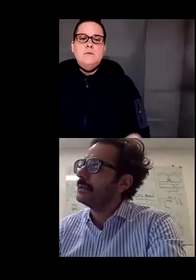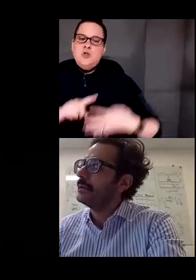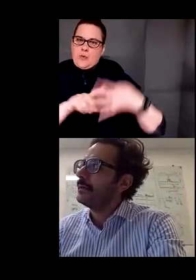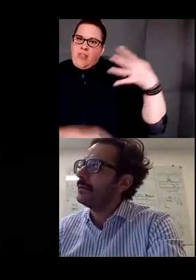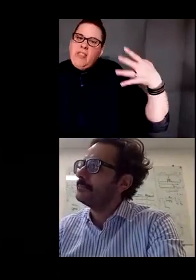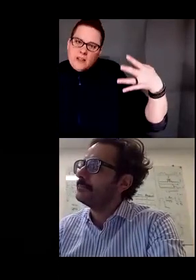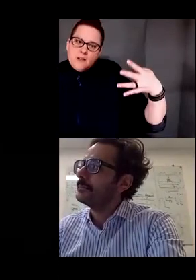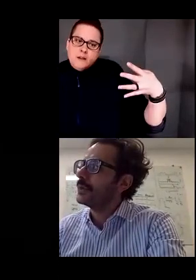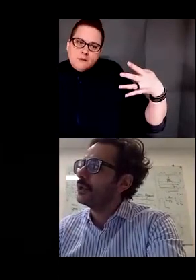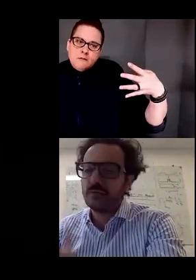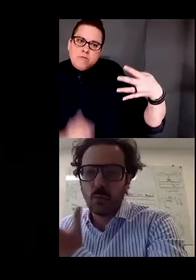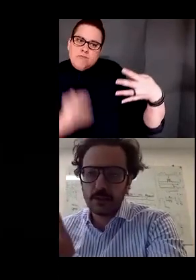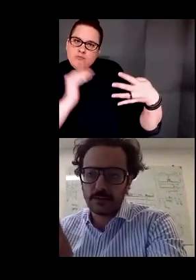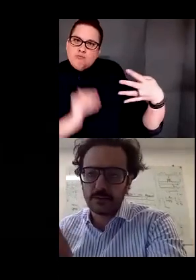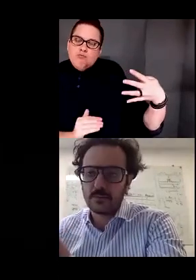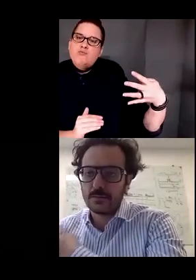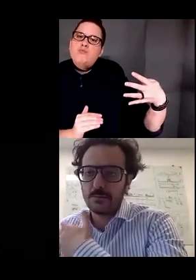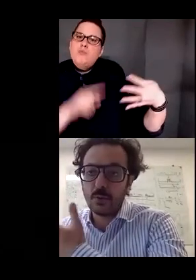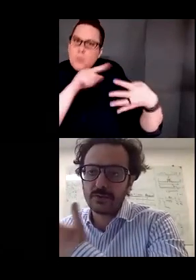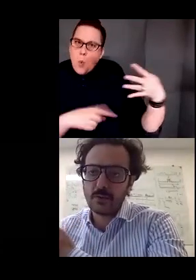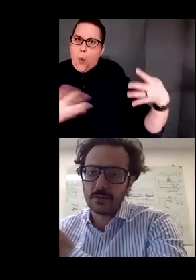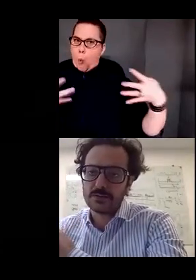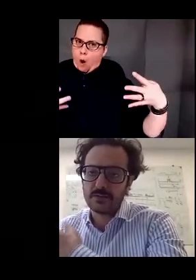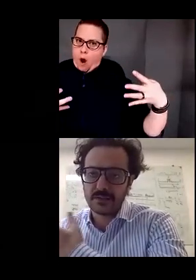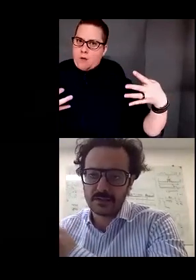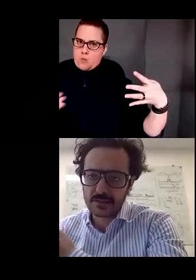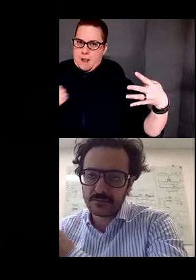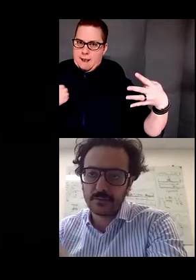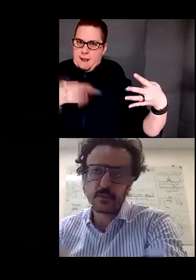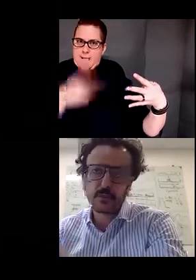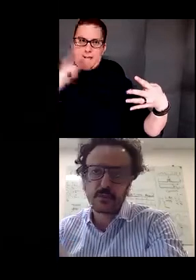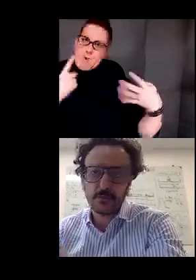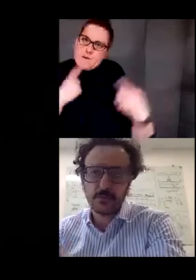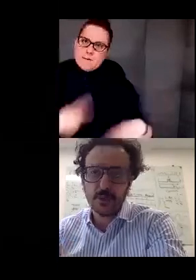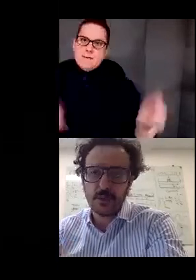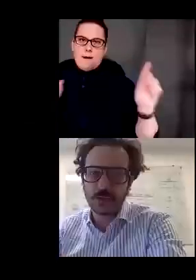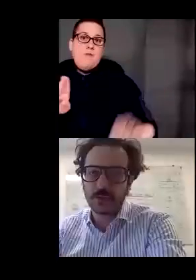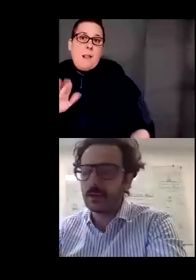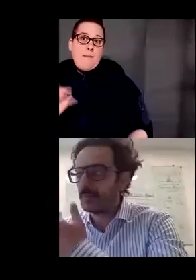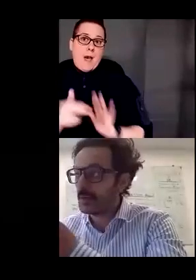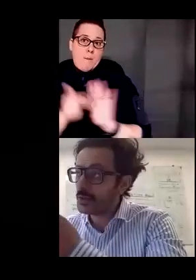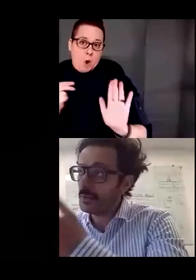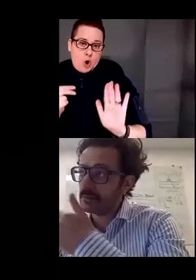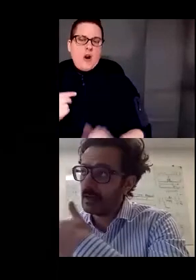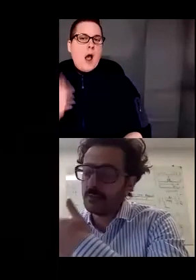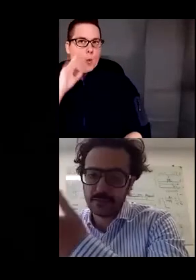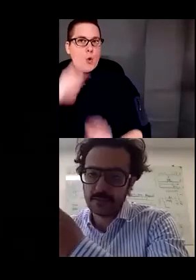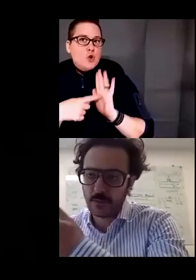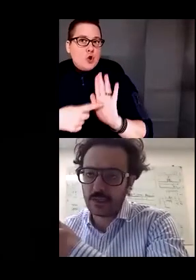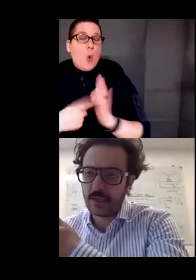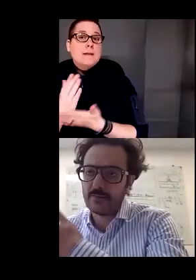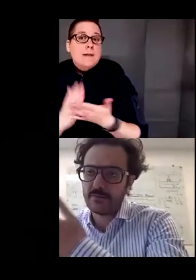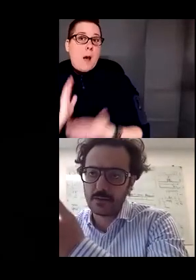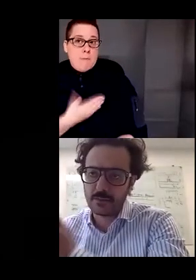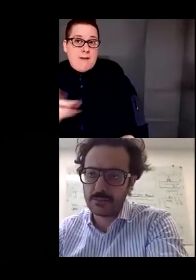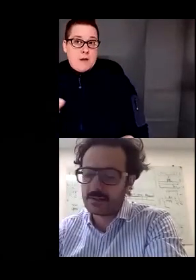the good qualities or the important qualities of a successful biomarker. And I'm going to show that some of the data